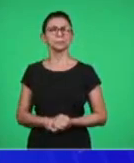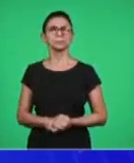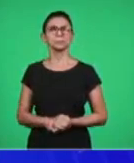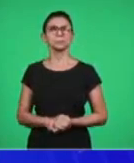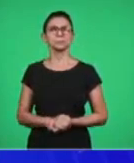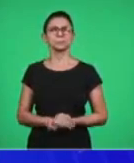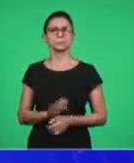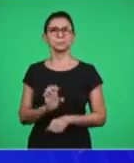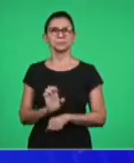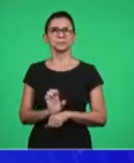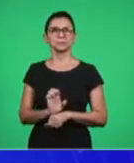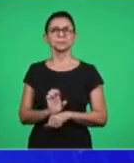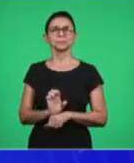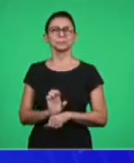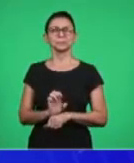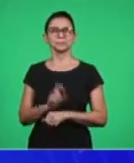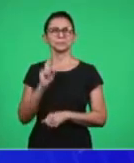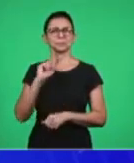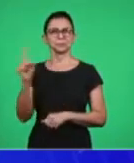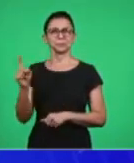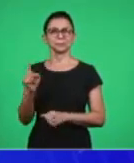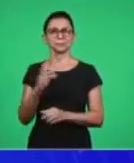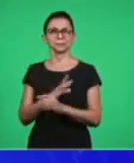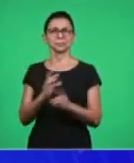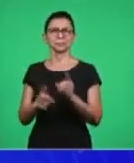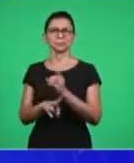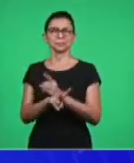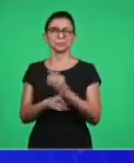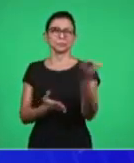Belo Horizonte in the state of Minas Gerais in Brazil.